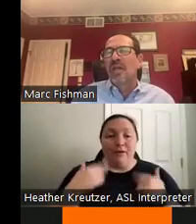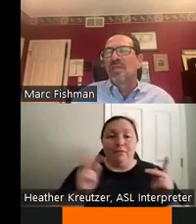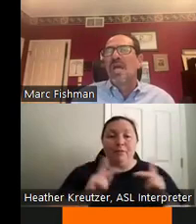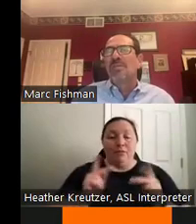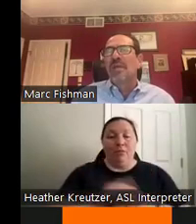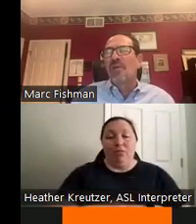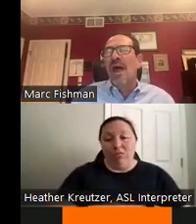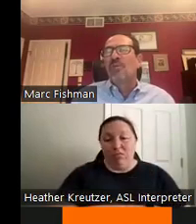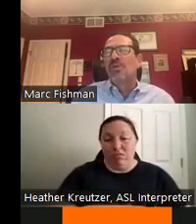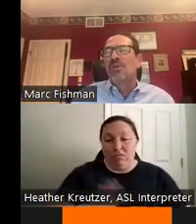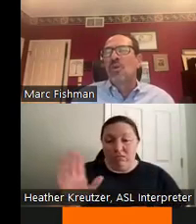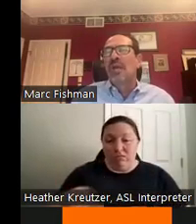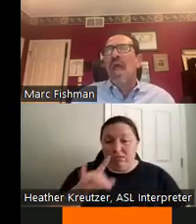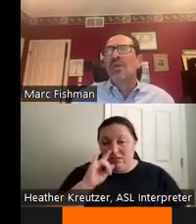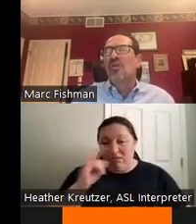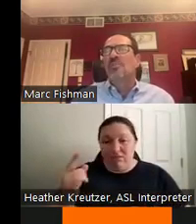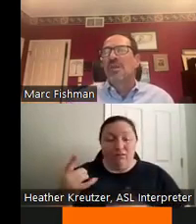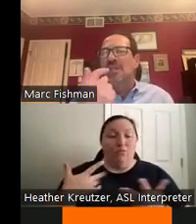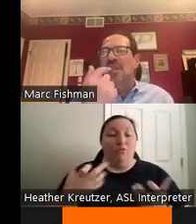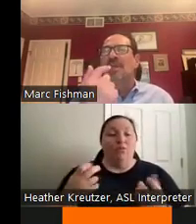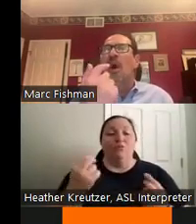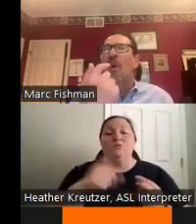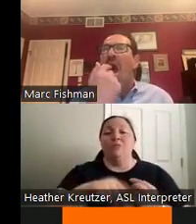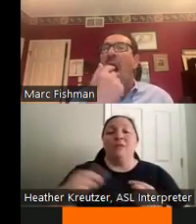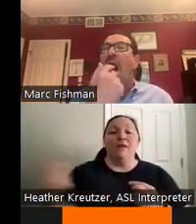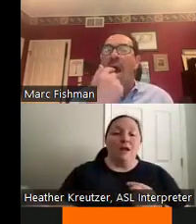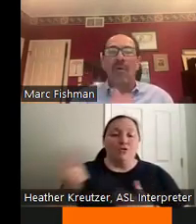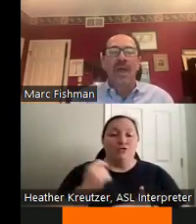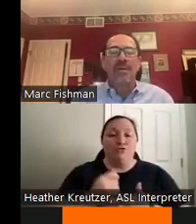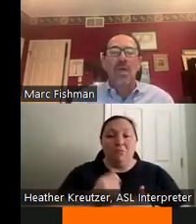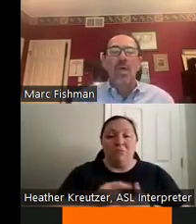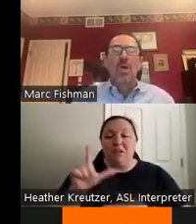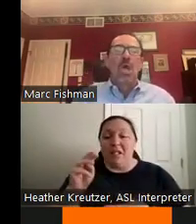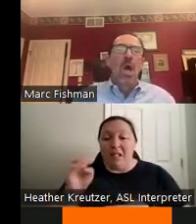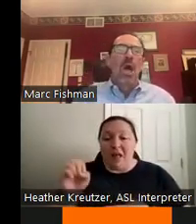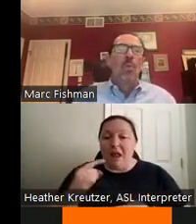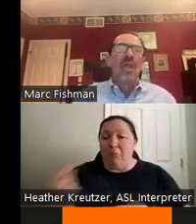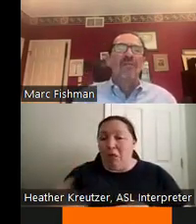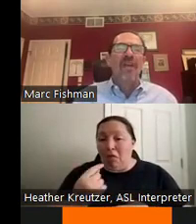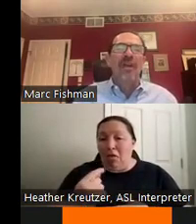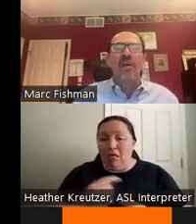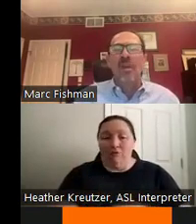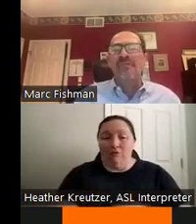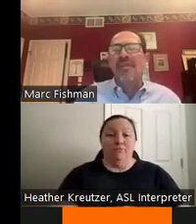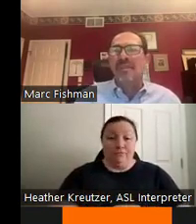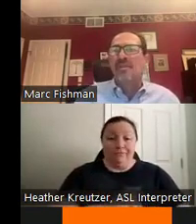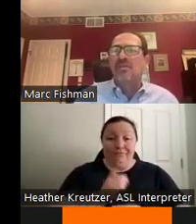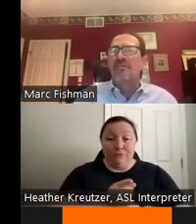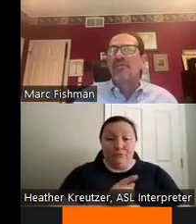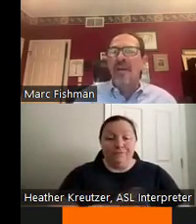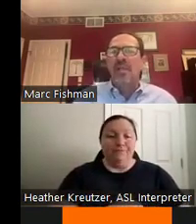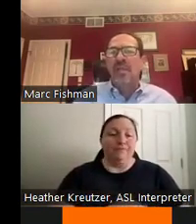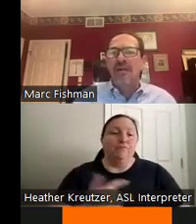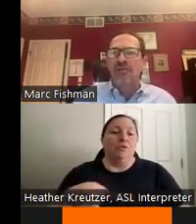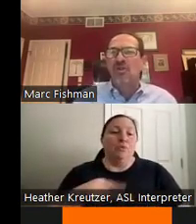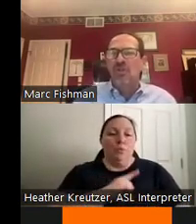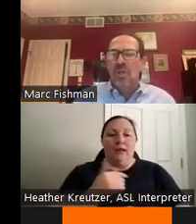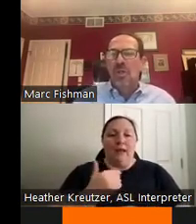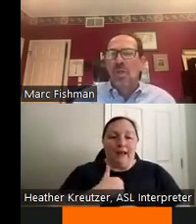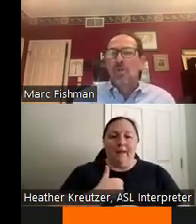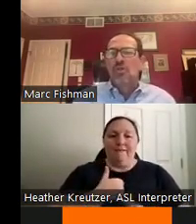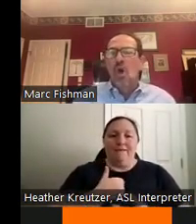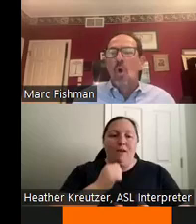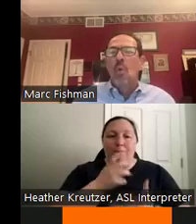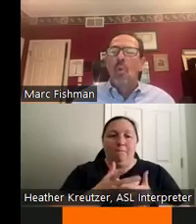of other things that they'd rather be doing, and treatment is lame-o, right? We have variable effectiveness of family